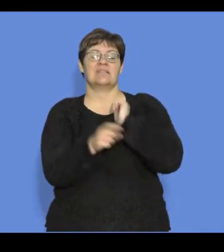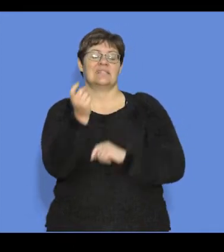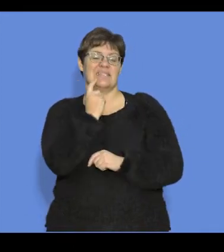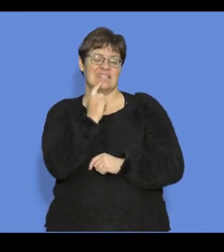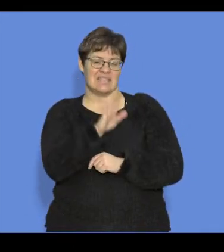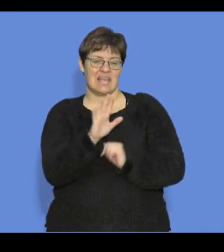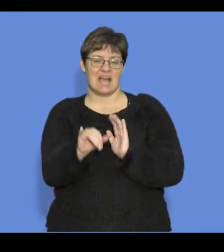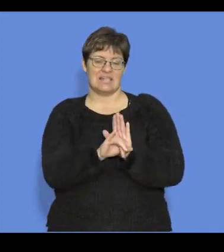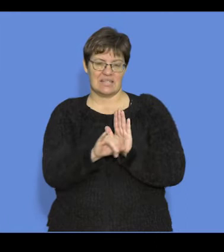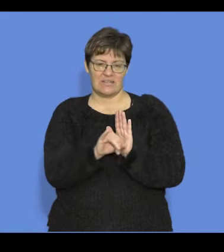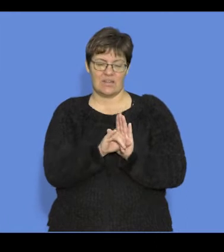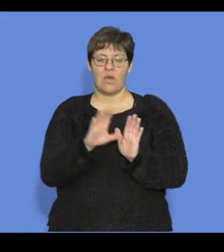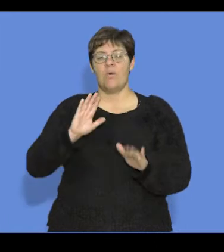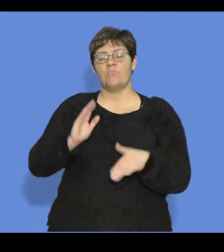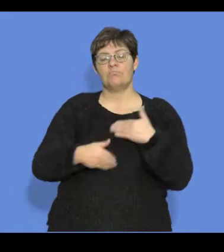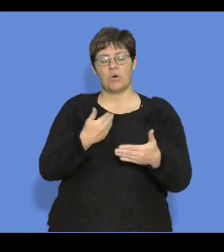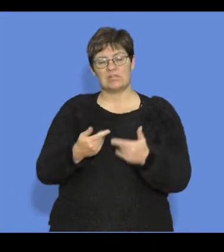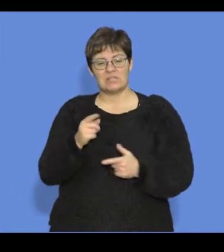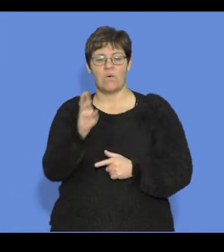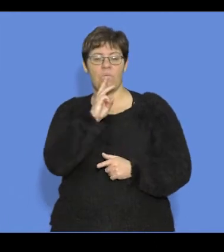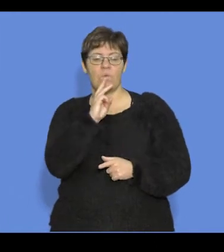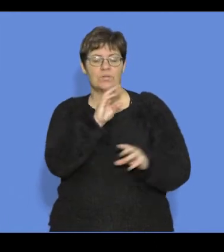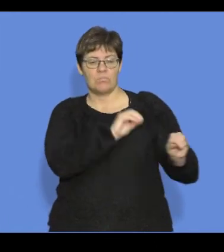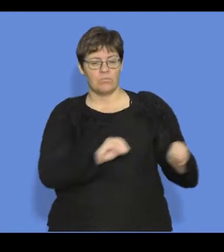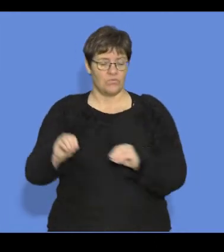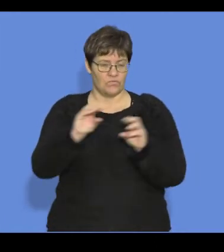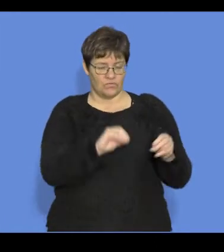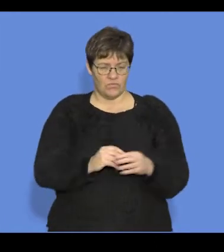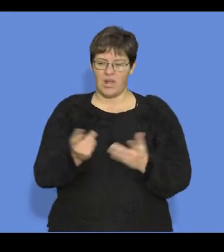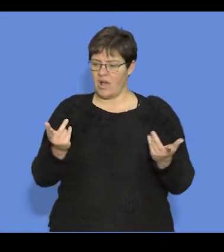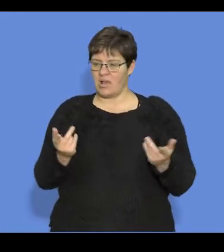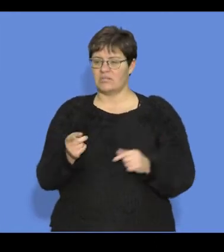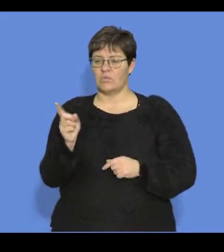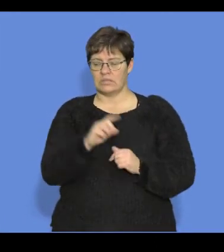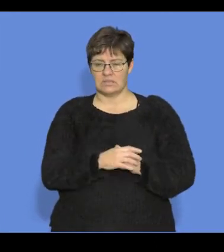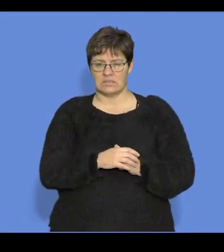easy, identify the process by which water moves. That is obviously